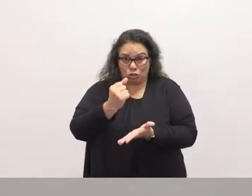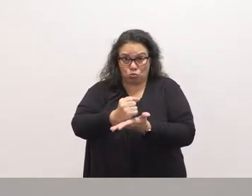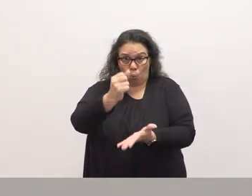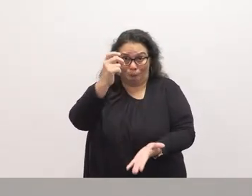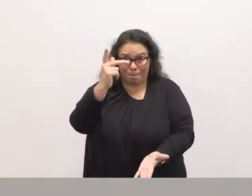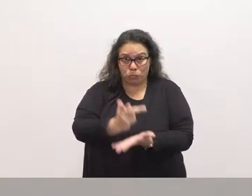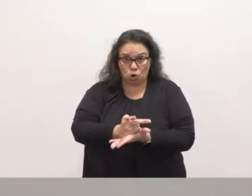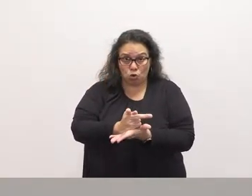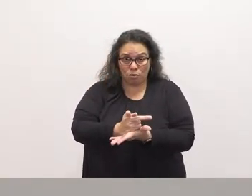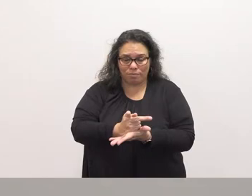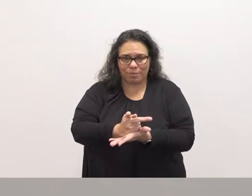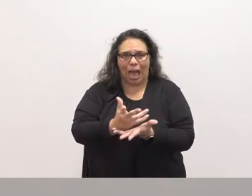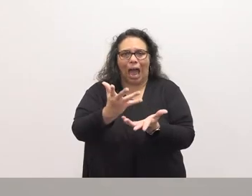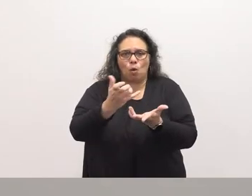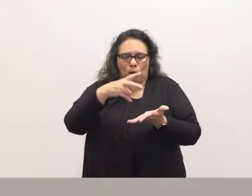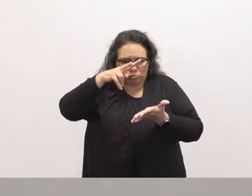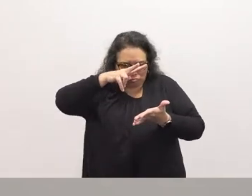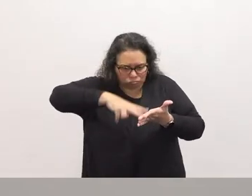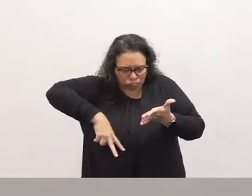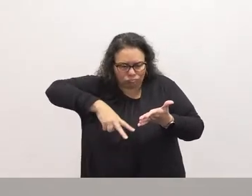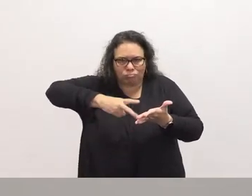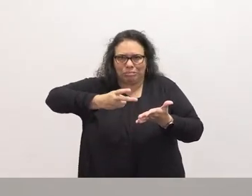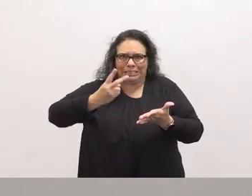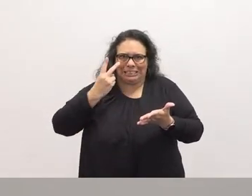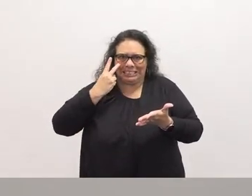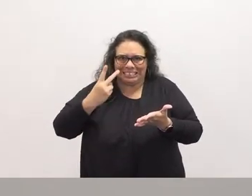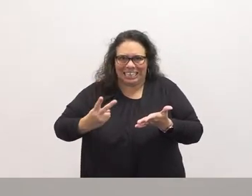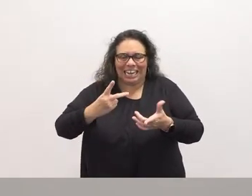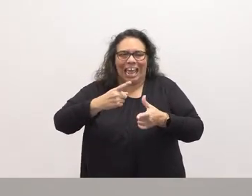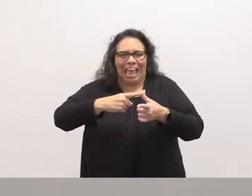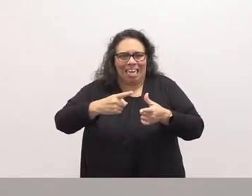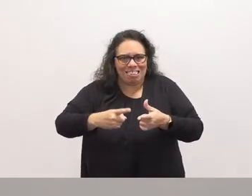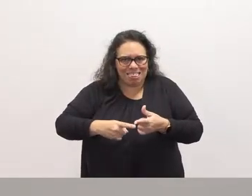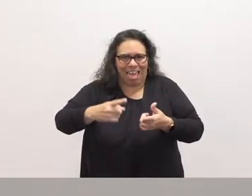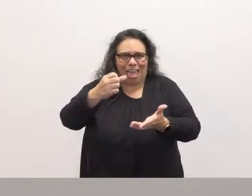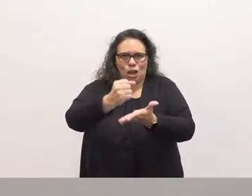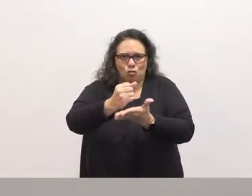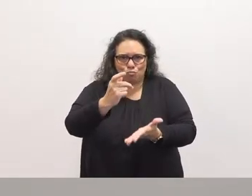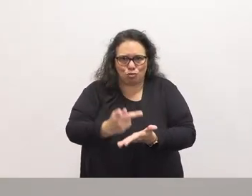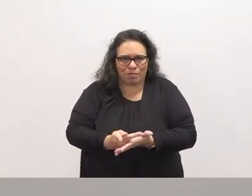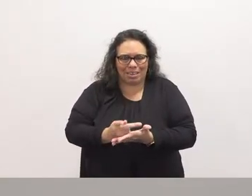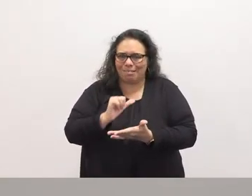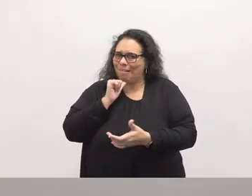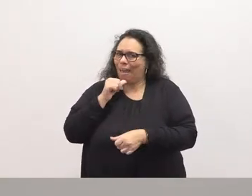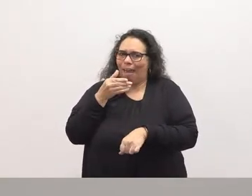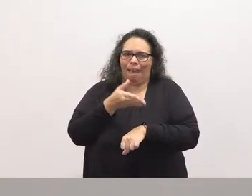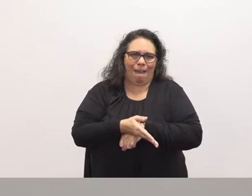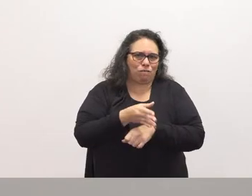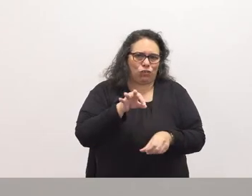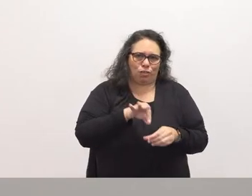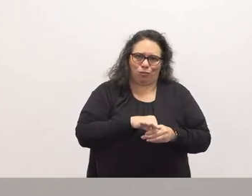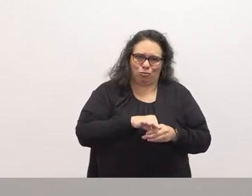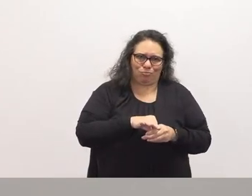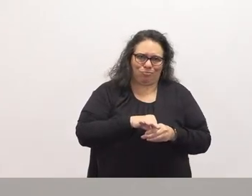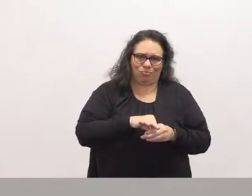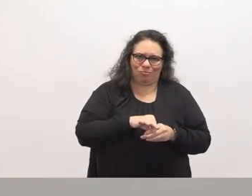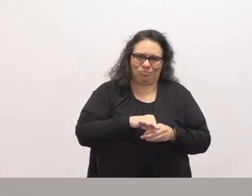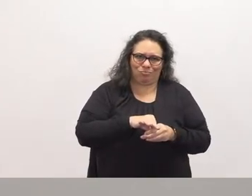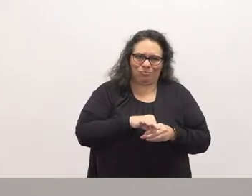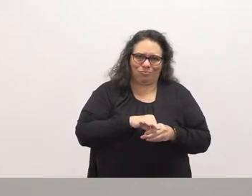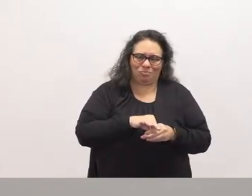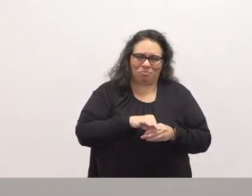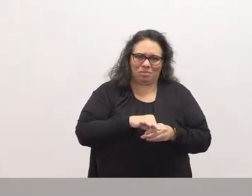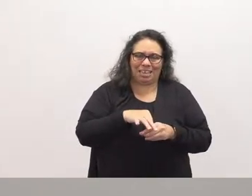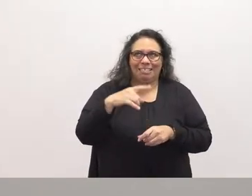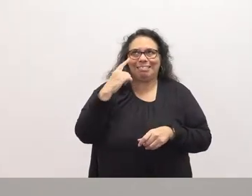and then approve it, not do it after the fact on a vote of, this is going to be fine.